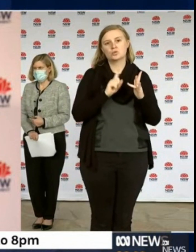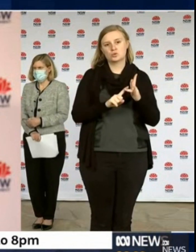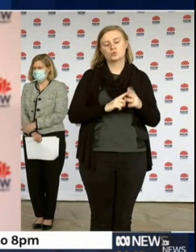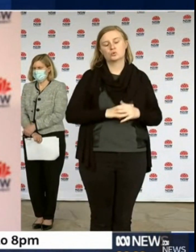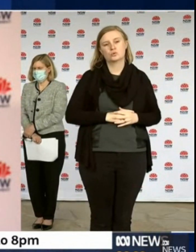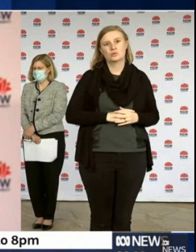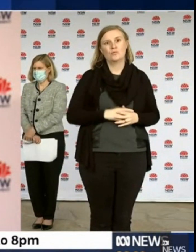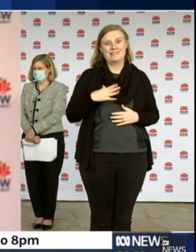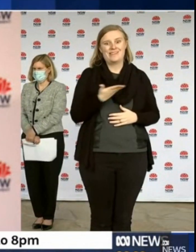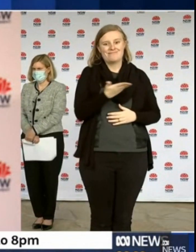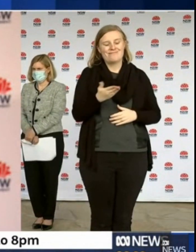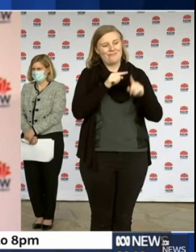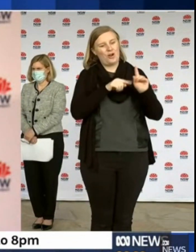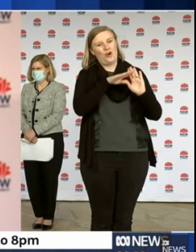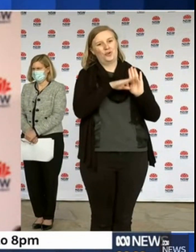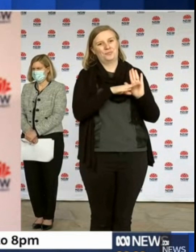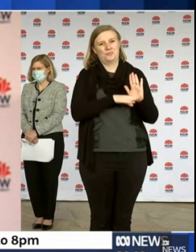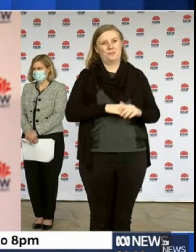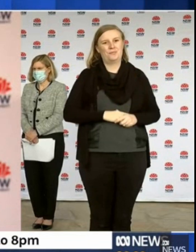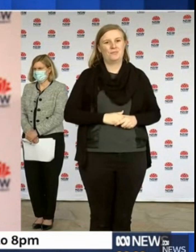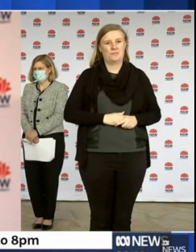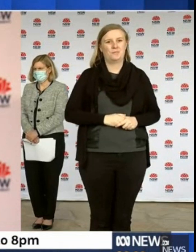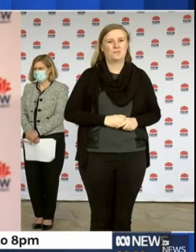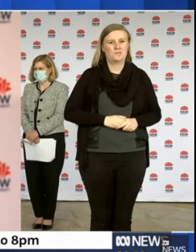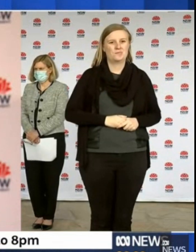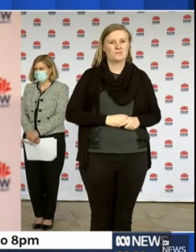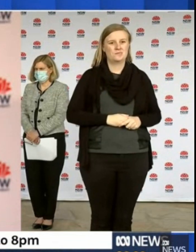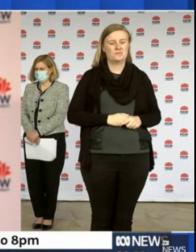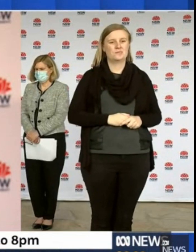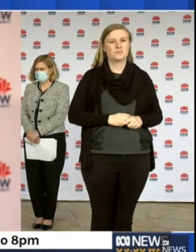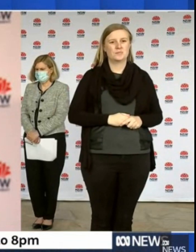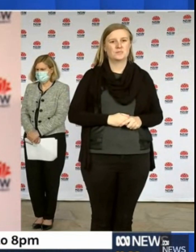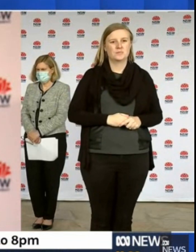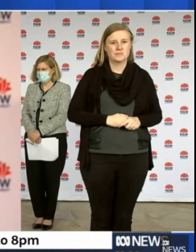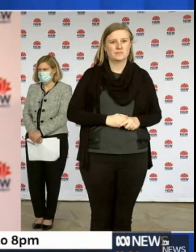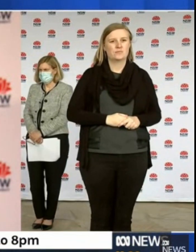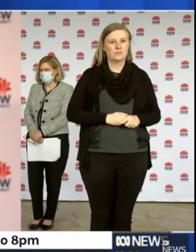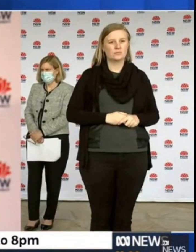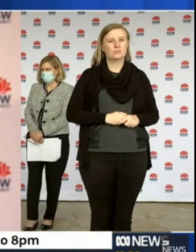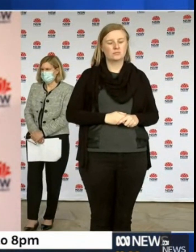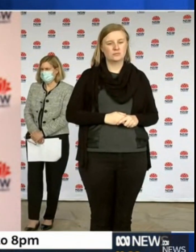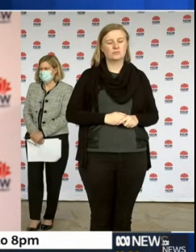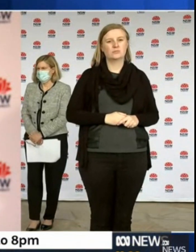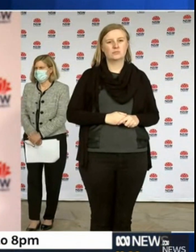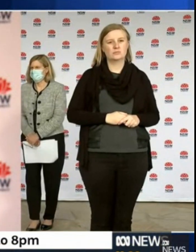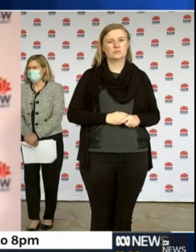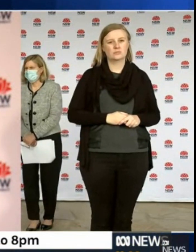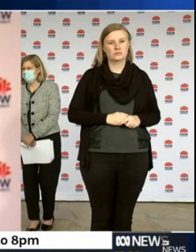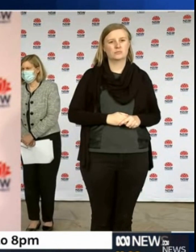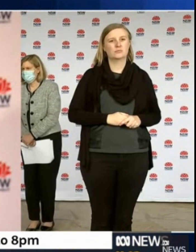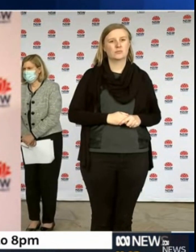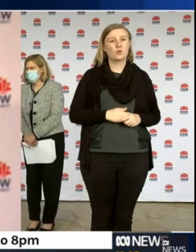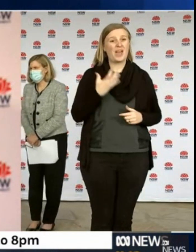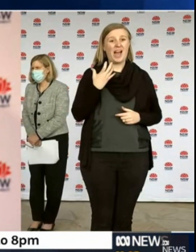do the right thing all of the time. But can I also take this opportunity, because I doubt many of us will be brave enough to do this, but we have tens of thousands of people